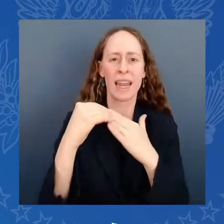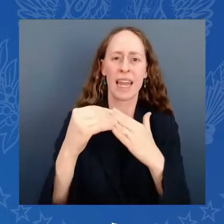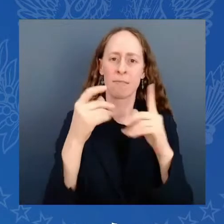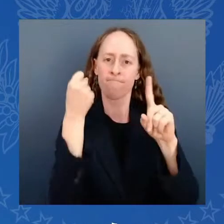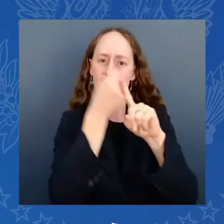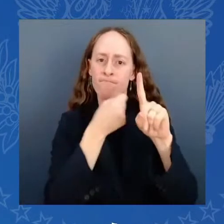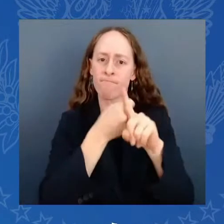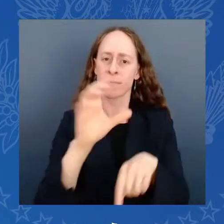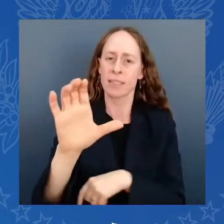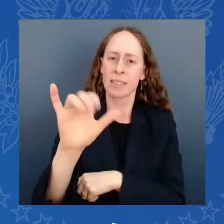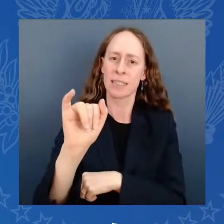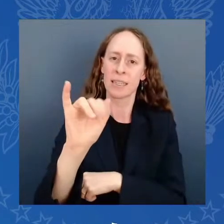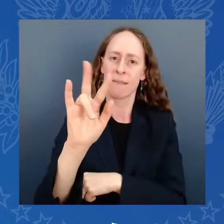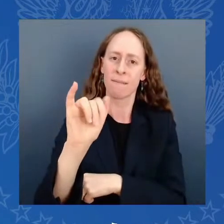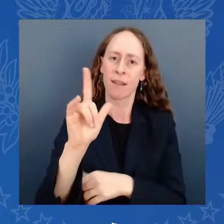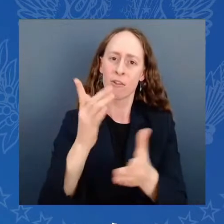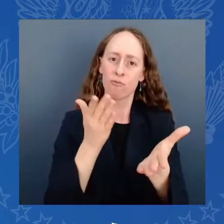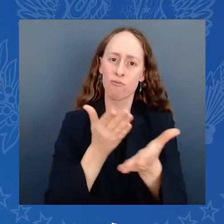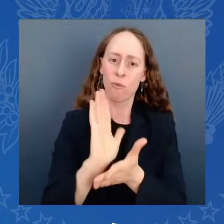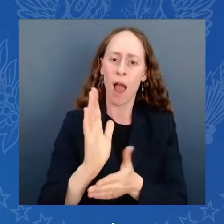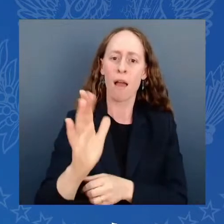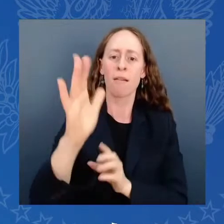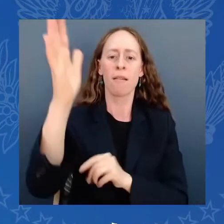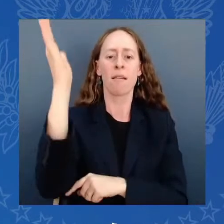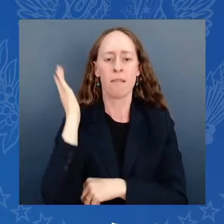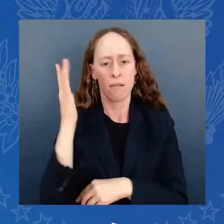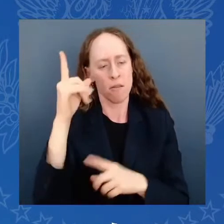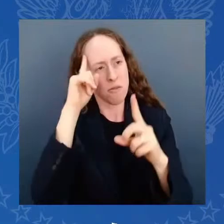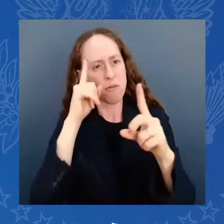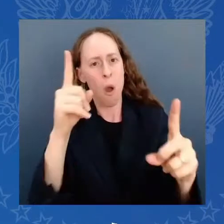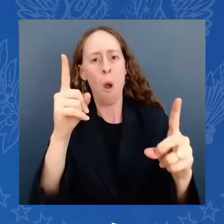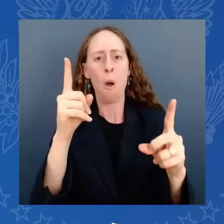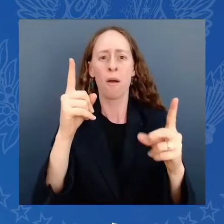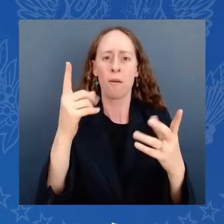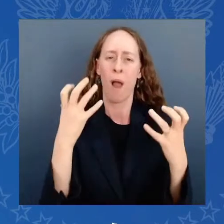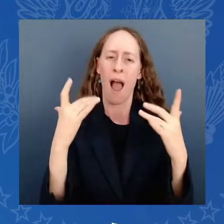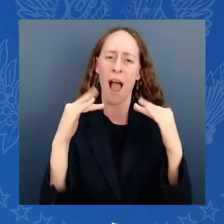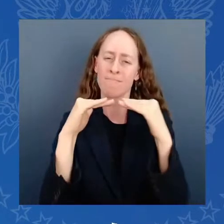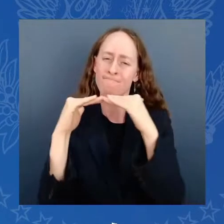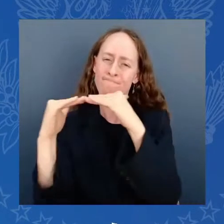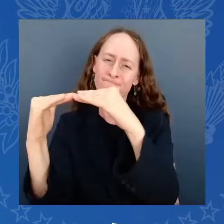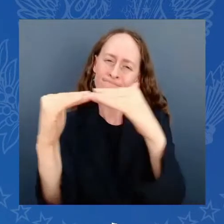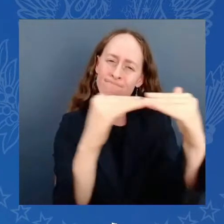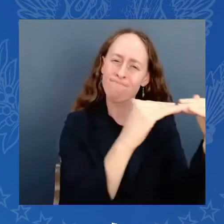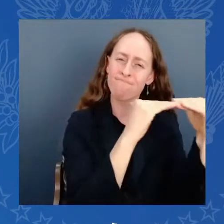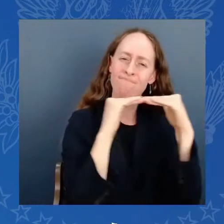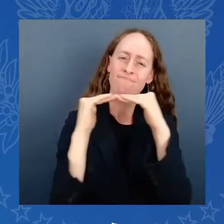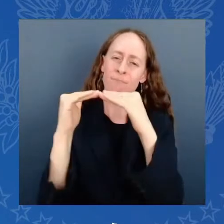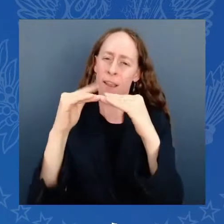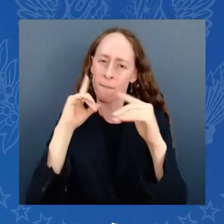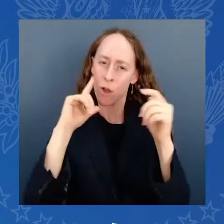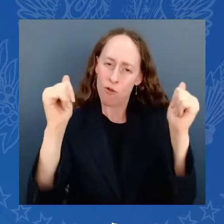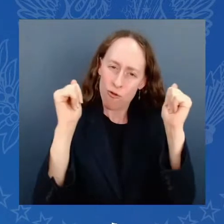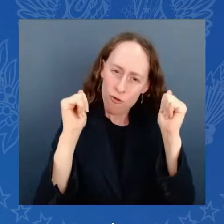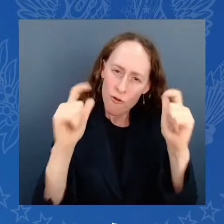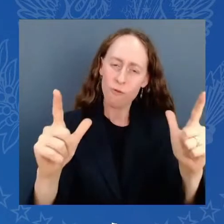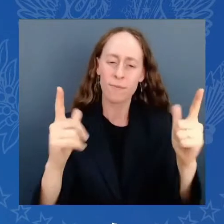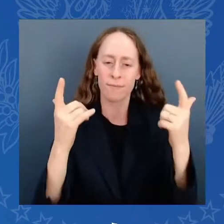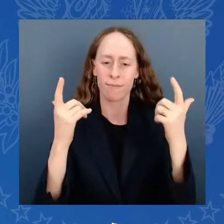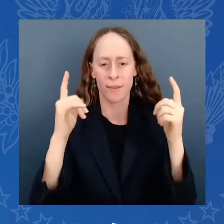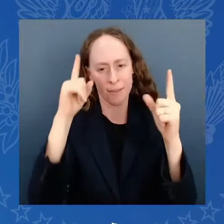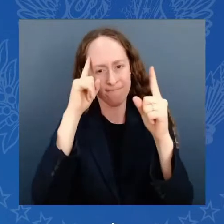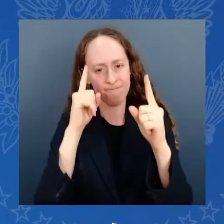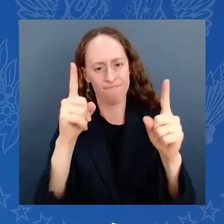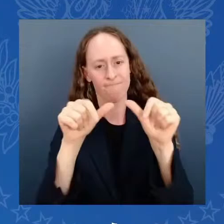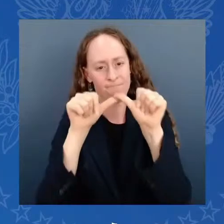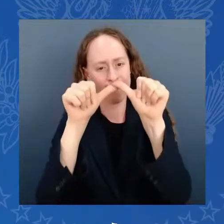moral universe toward justice and a more perfect union. Among them is Andrew Young, who stood by the side